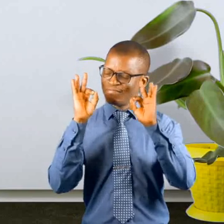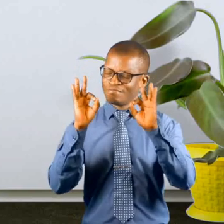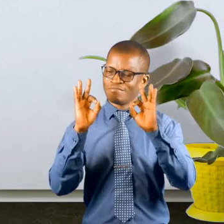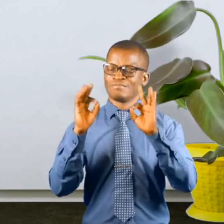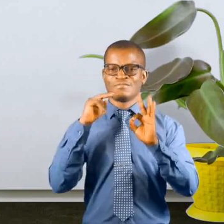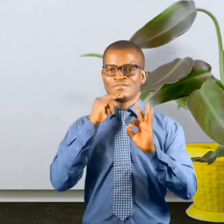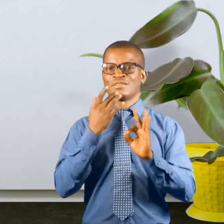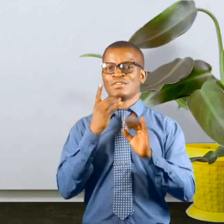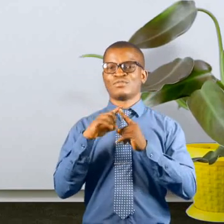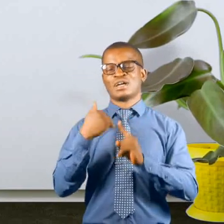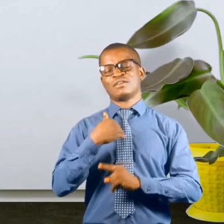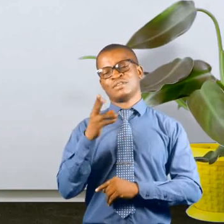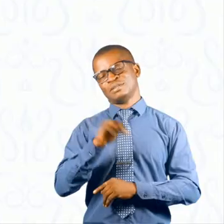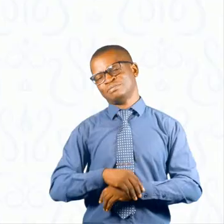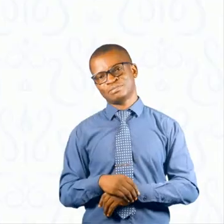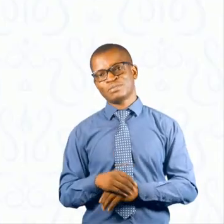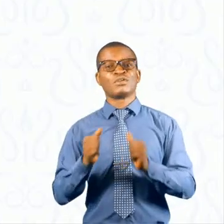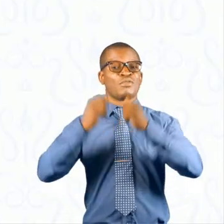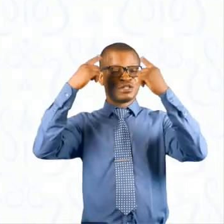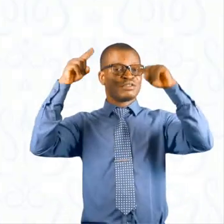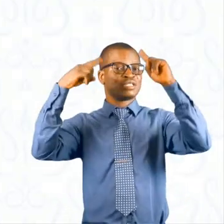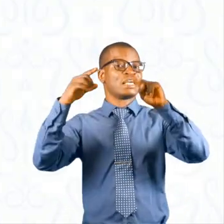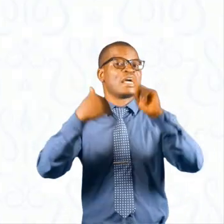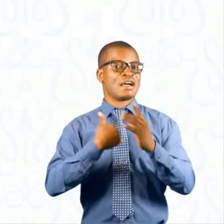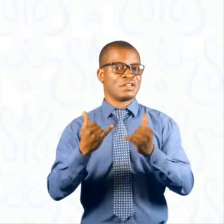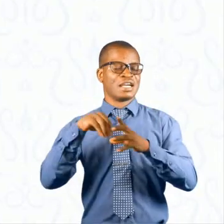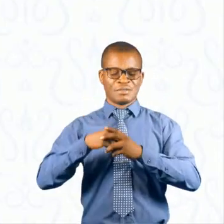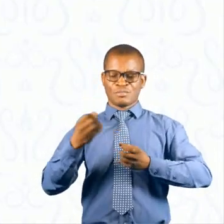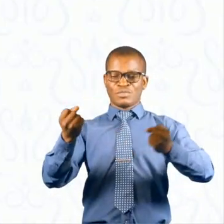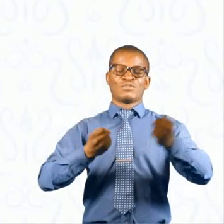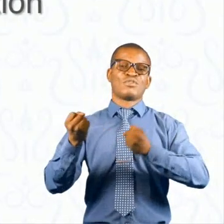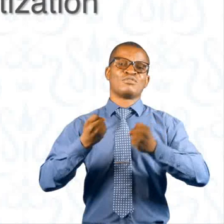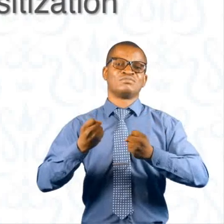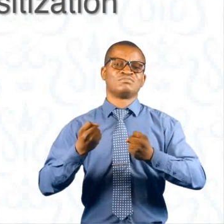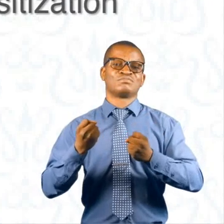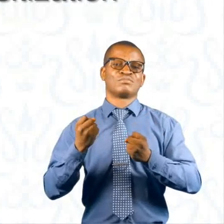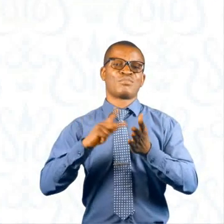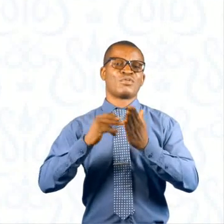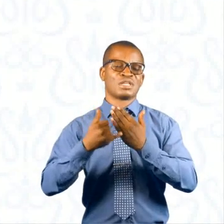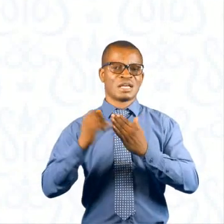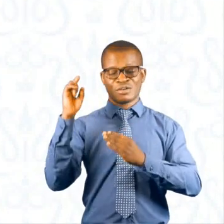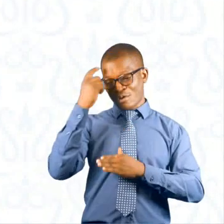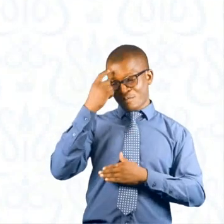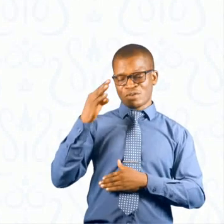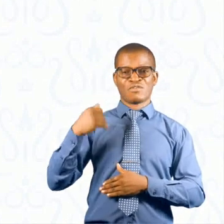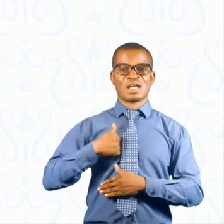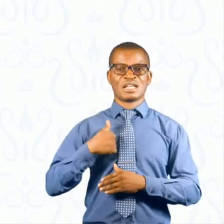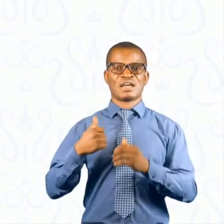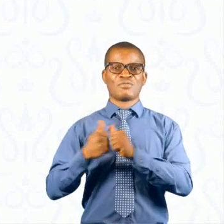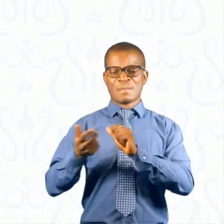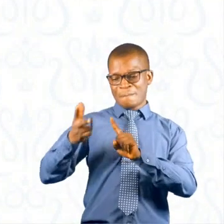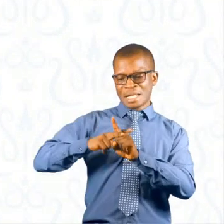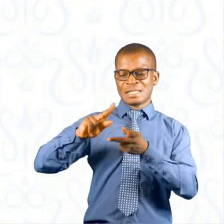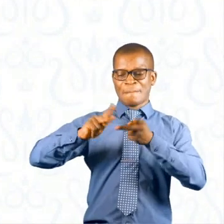fantastic, and Nigeria is very lucky to have them. With the successes recorded in the road transport sensitization project, the